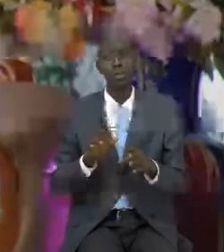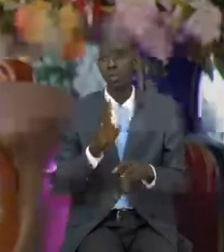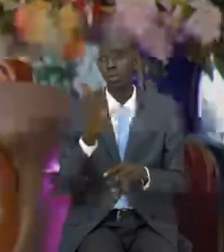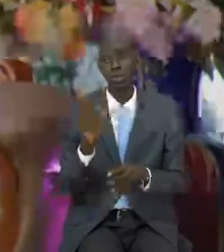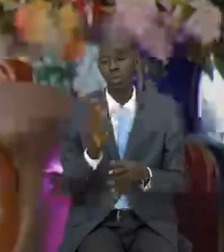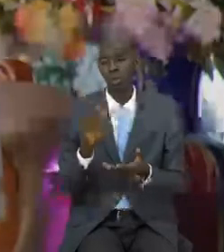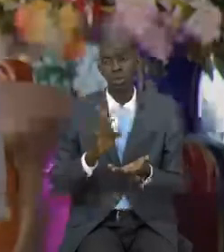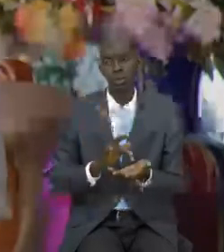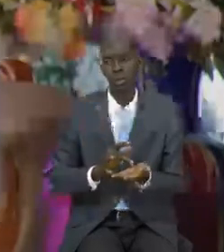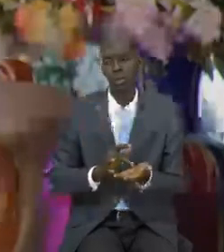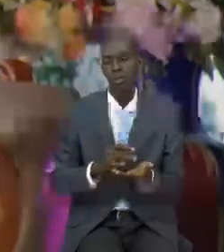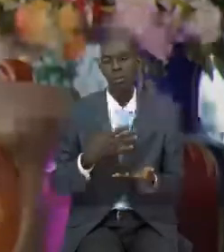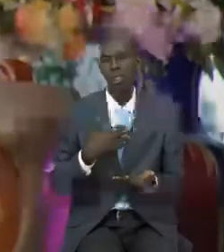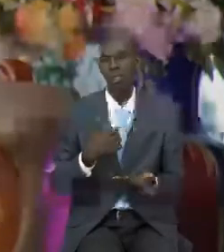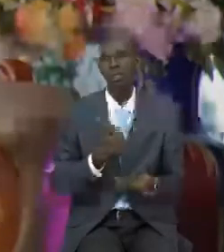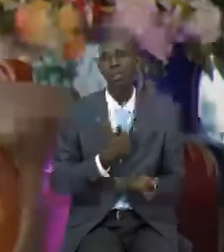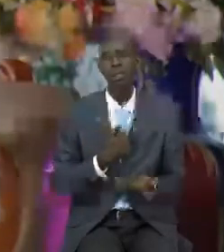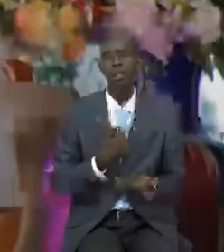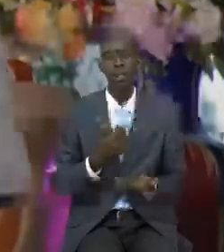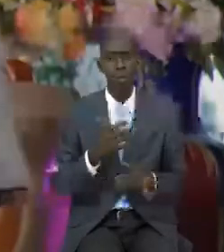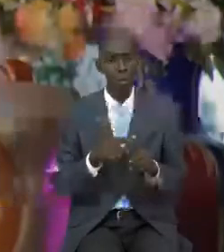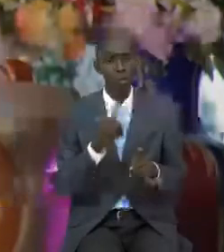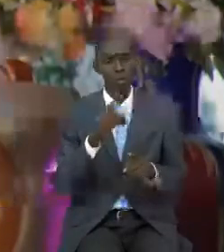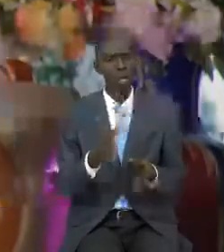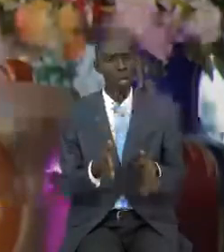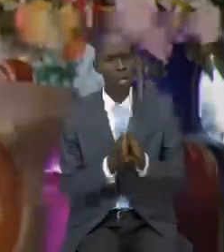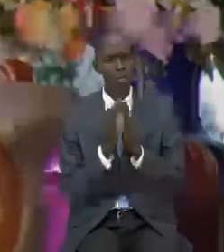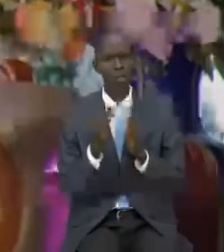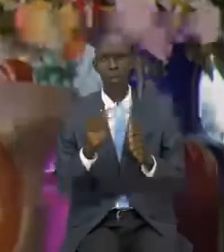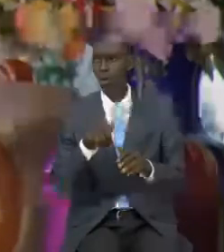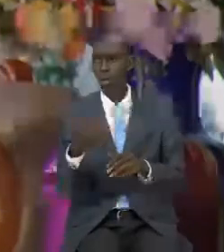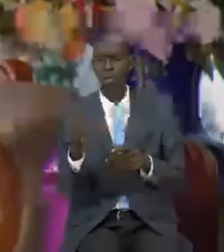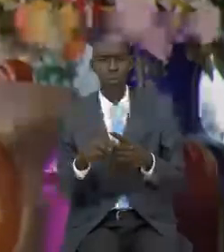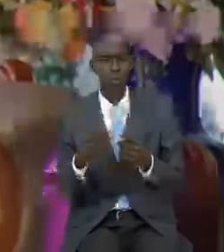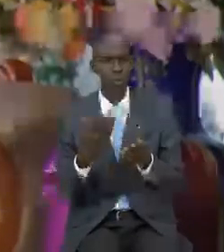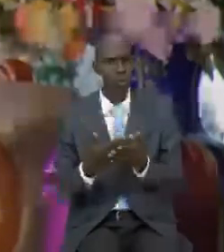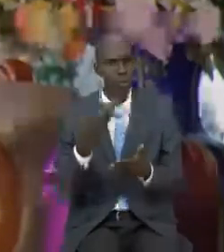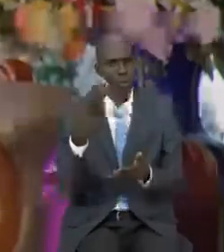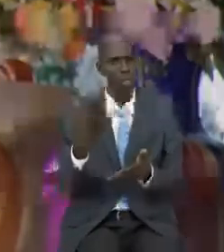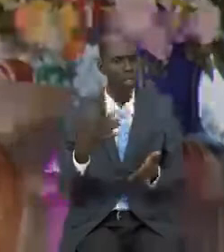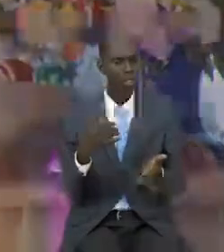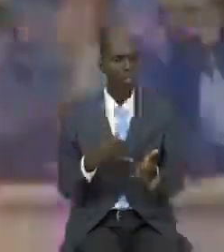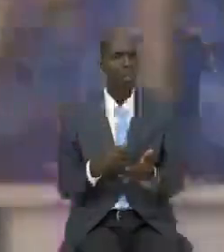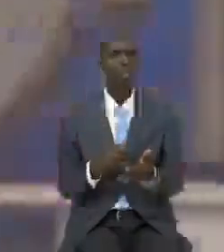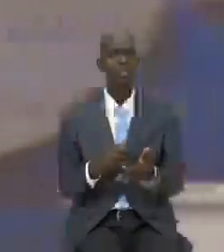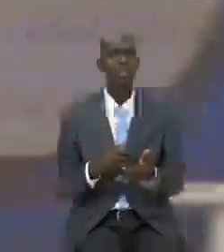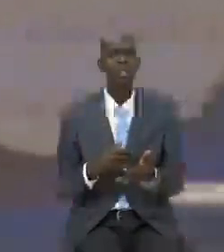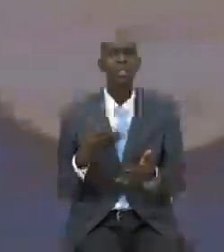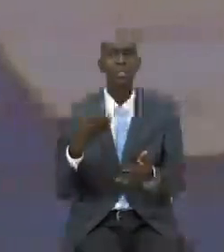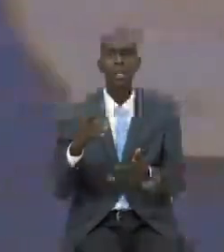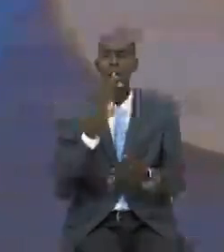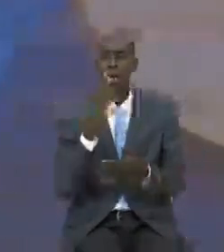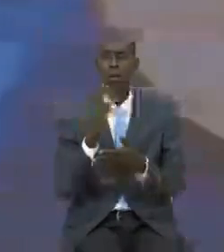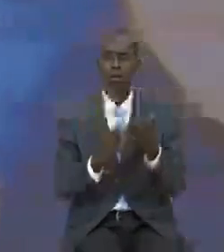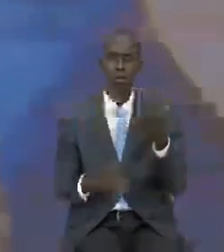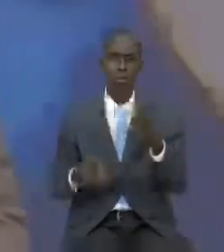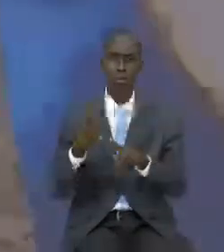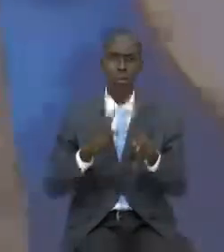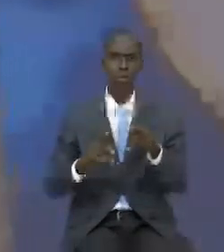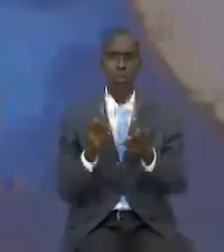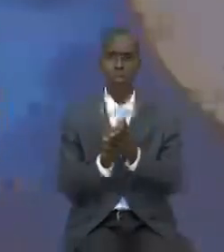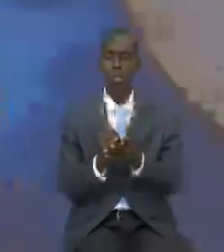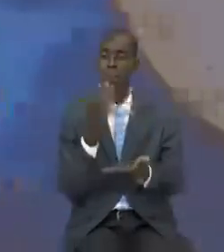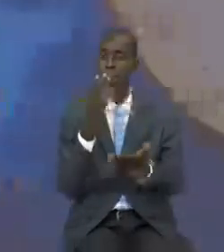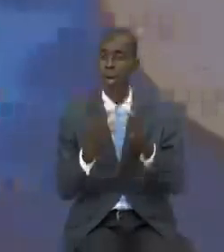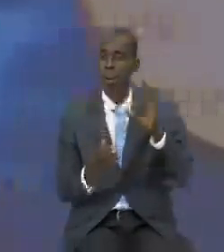actually. And then you are recommending for other people. There are some people, they may preach the kingdom, but